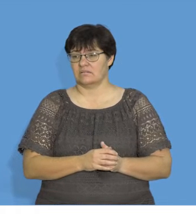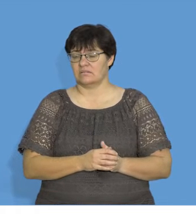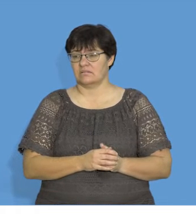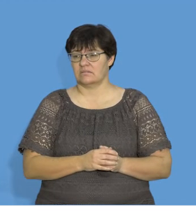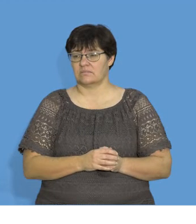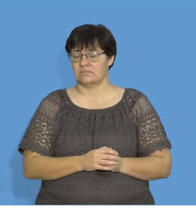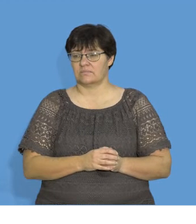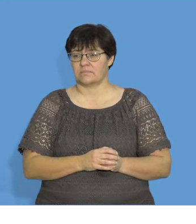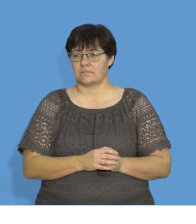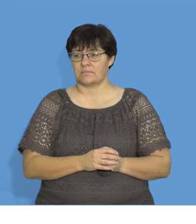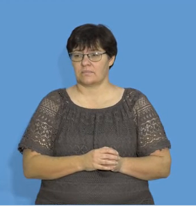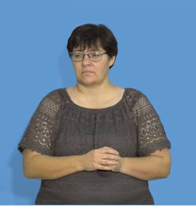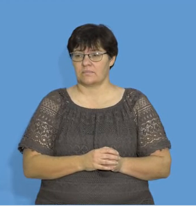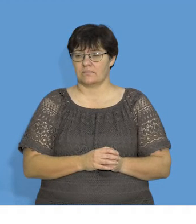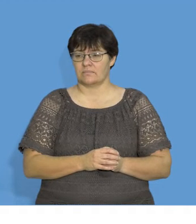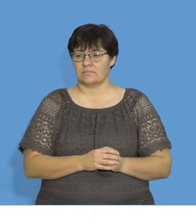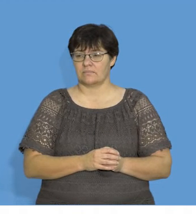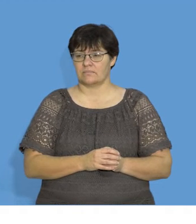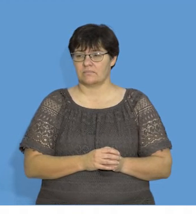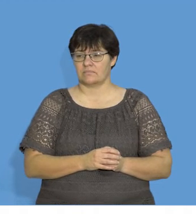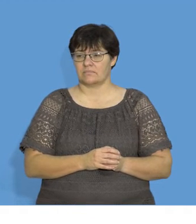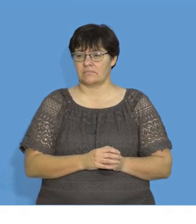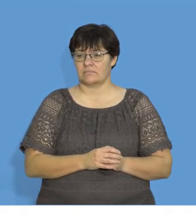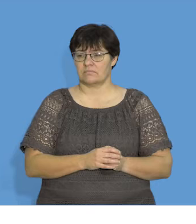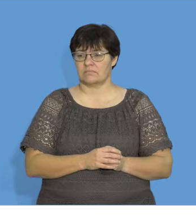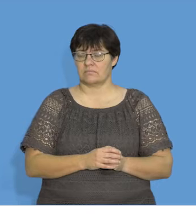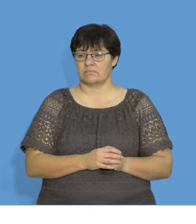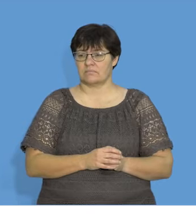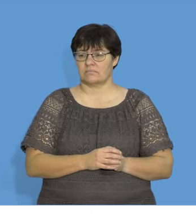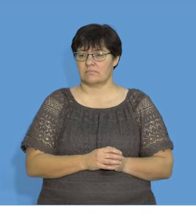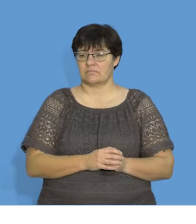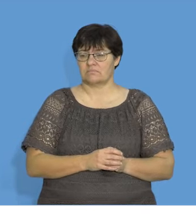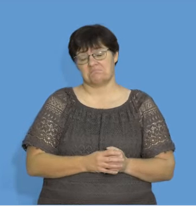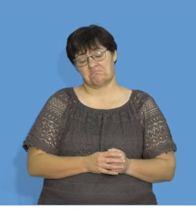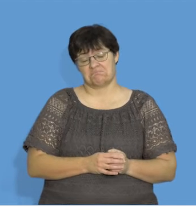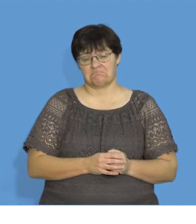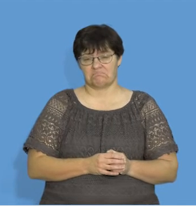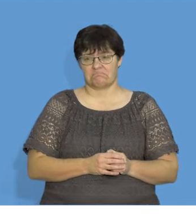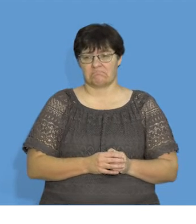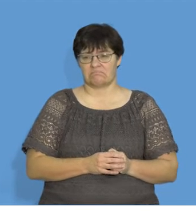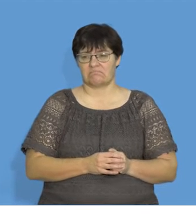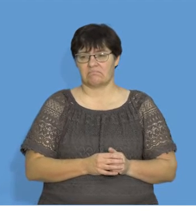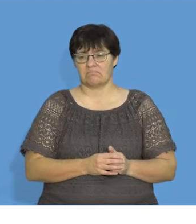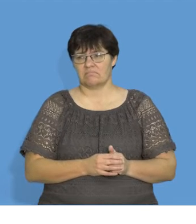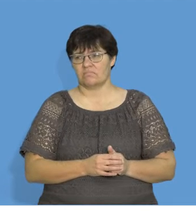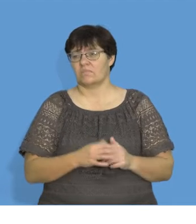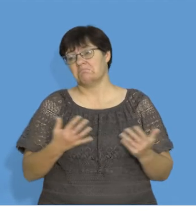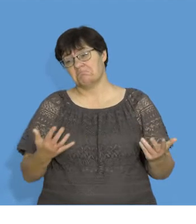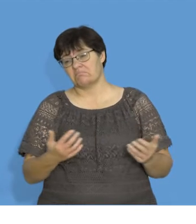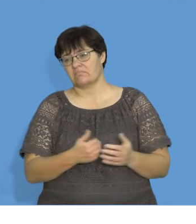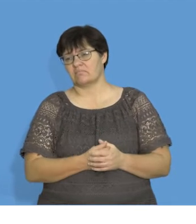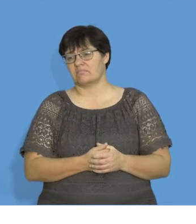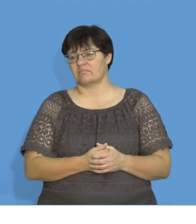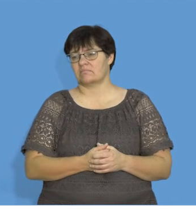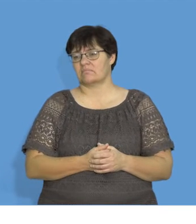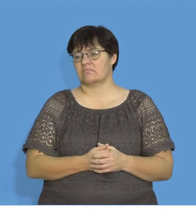actually. Can he go that far? No. Okay, so